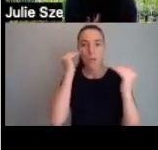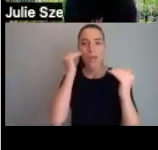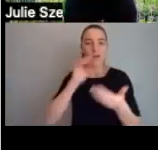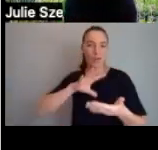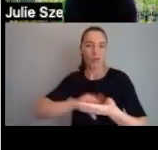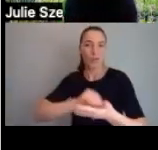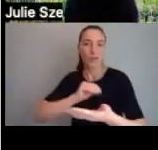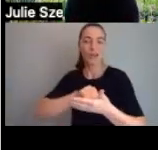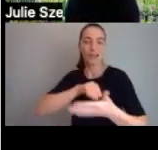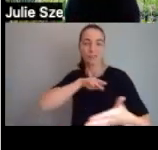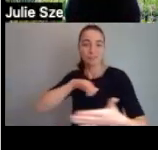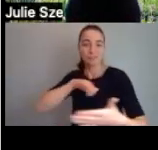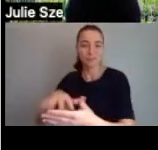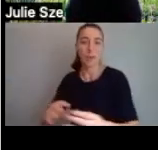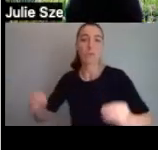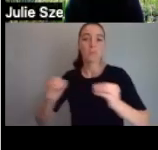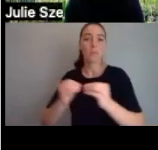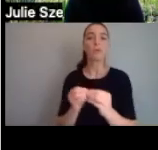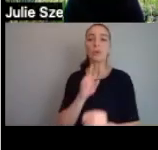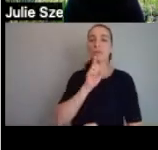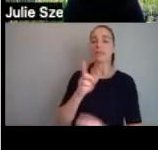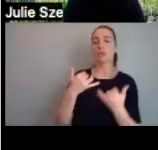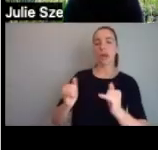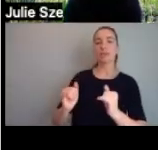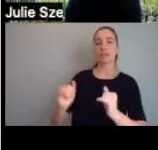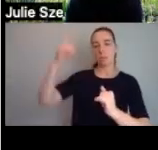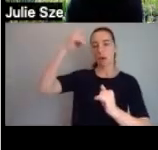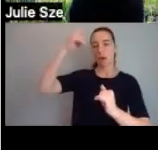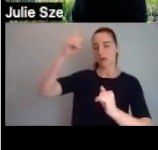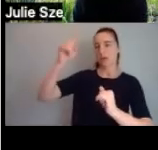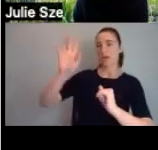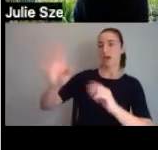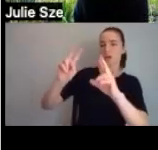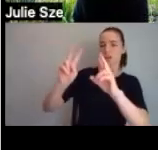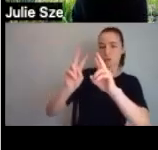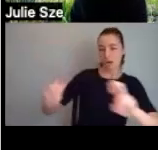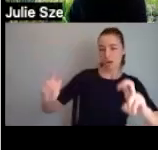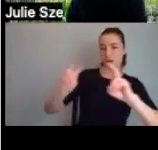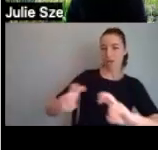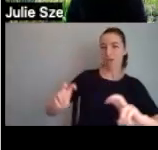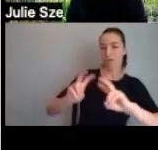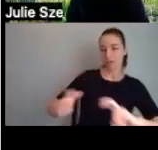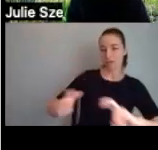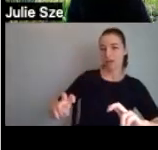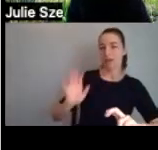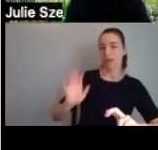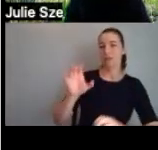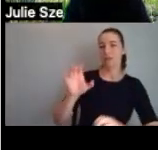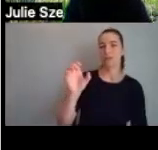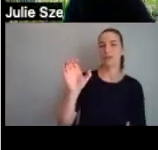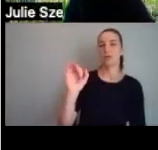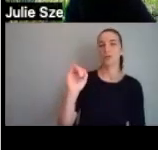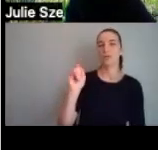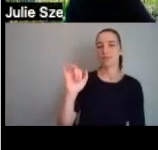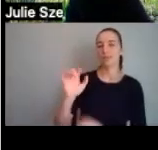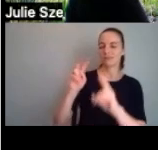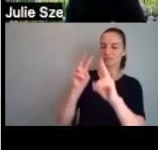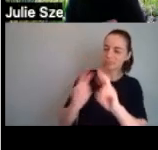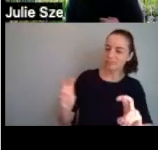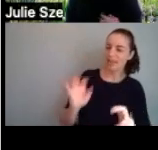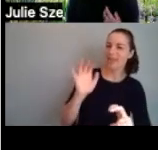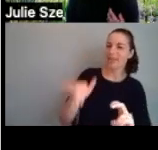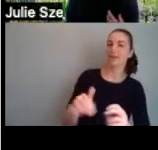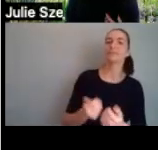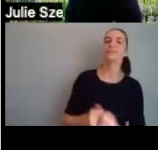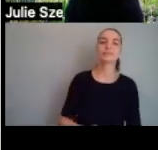with many others are trying to think about the critical part of that. The argument is very simply that as a freedom struggle,